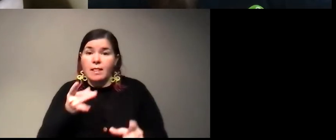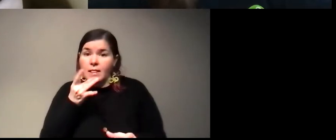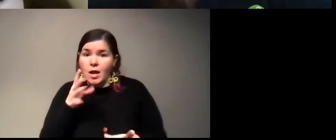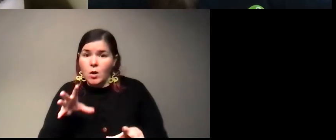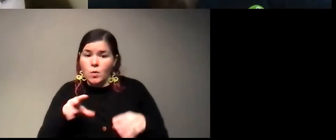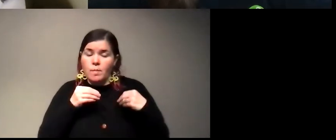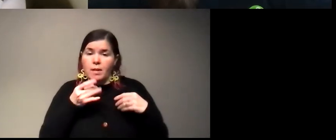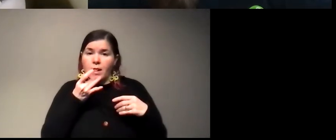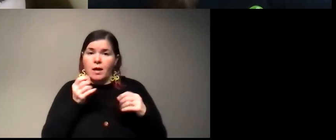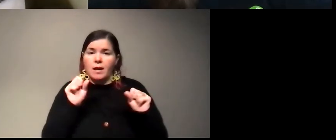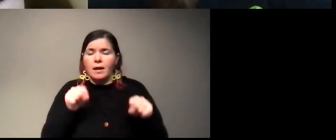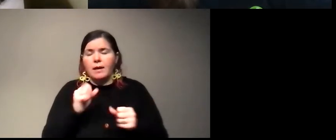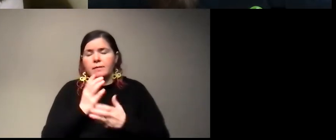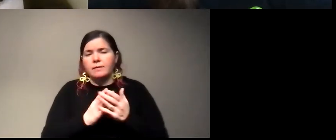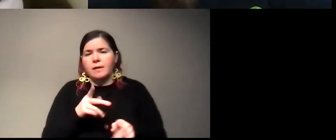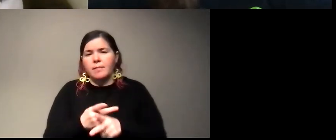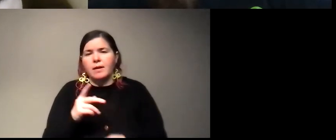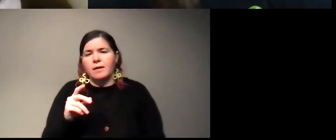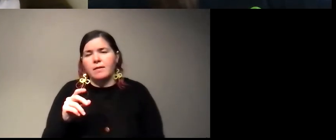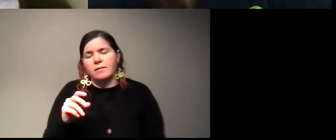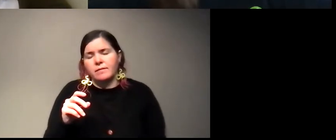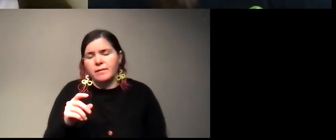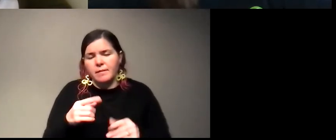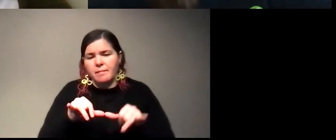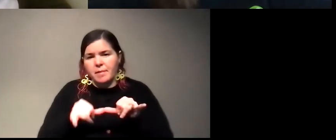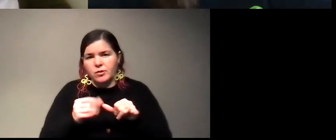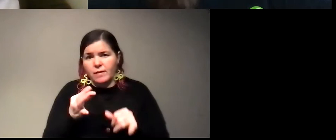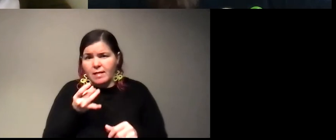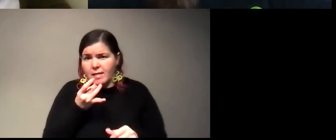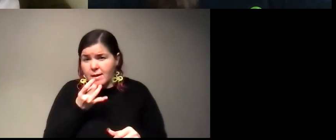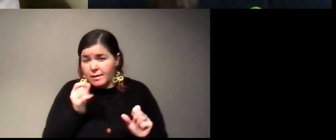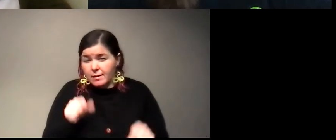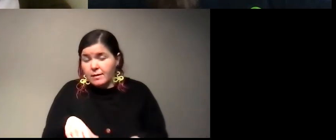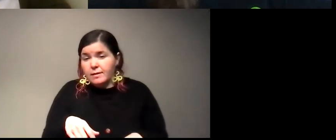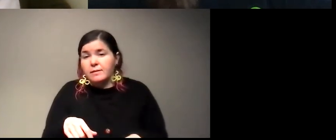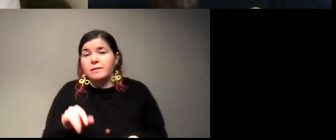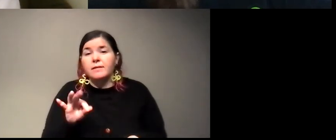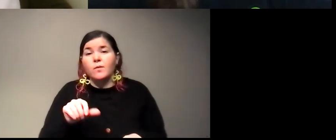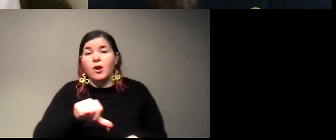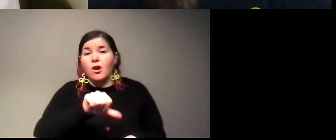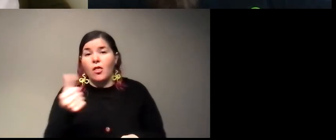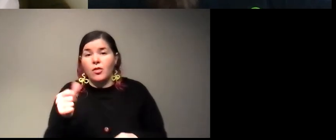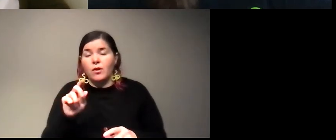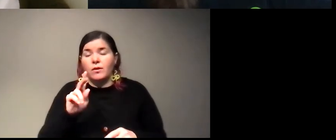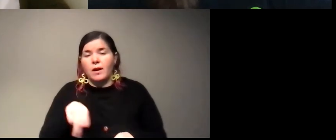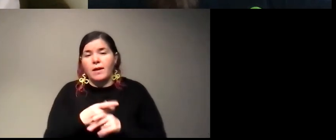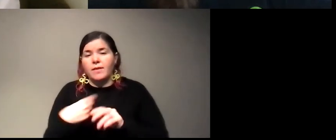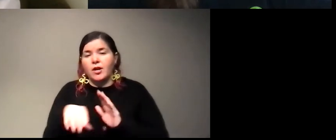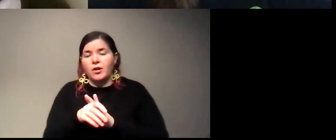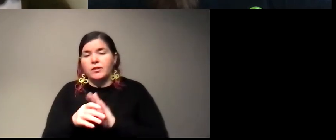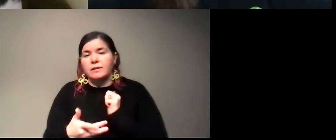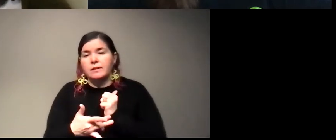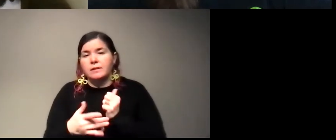do some form of spectroscopy because that measures light. Sometimes if you want another form of characterization, you can use this technique